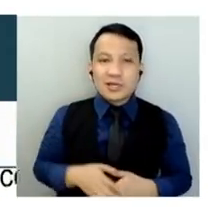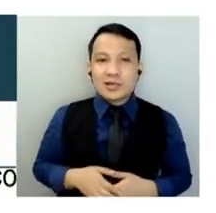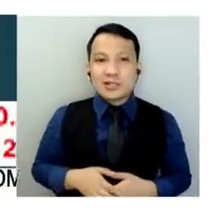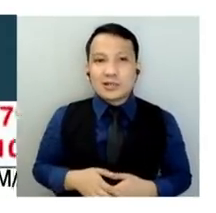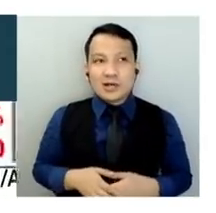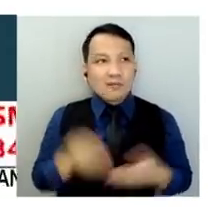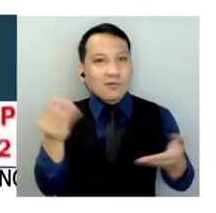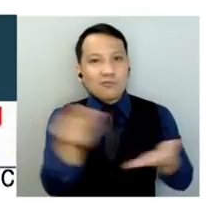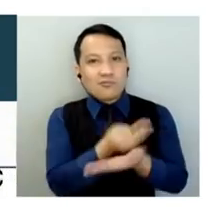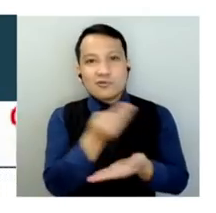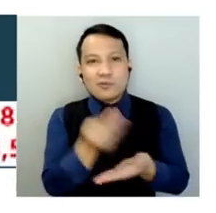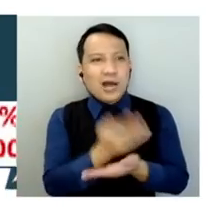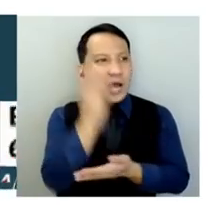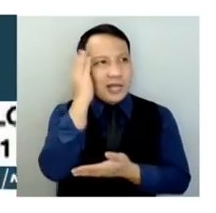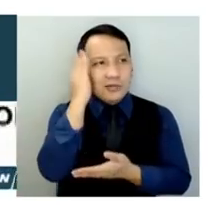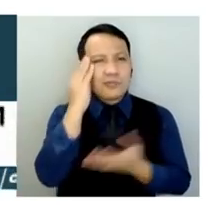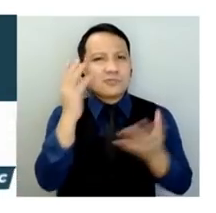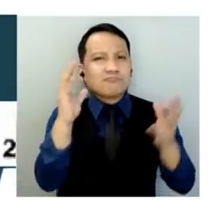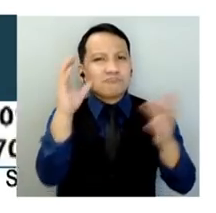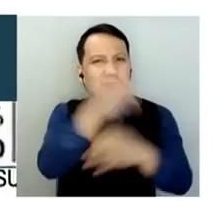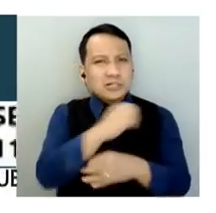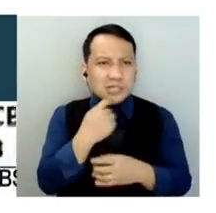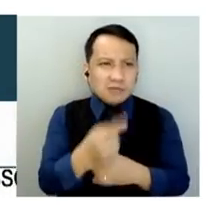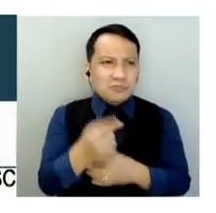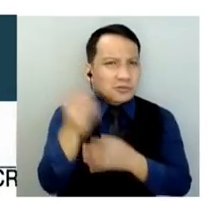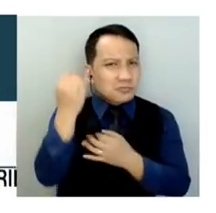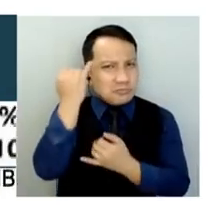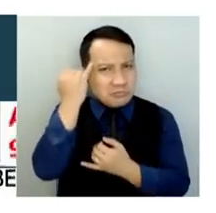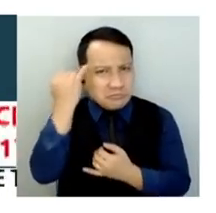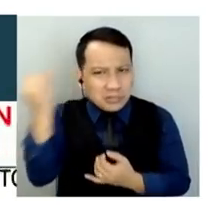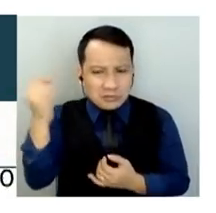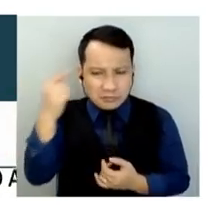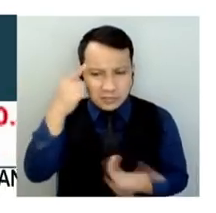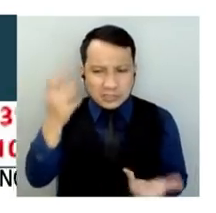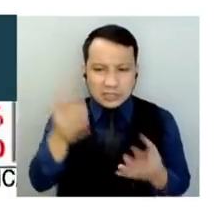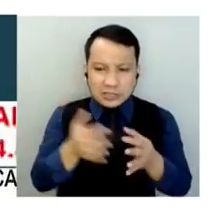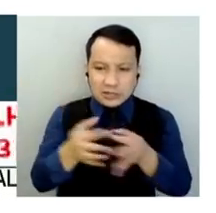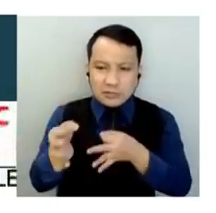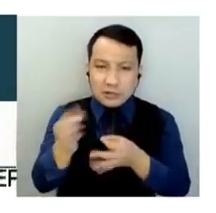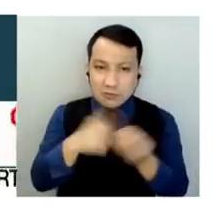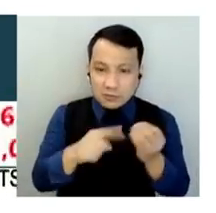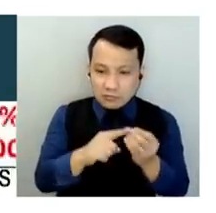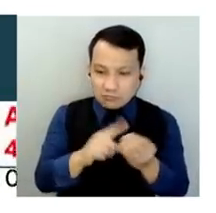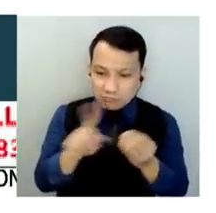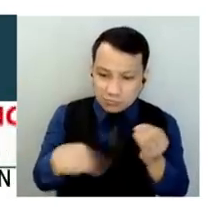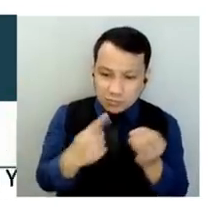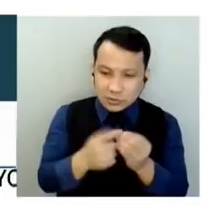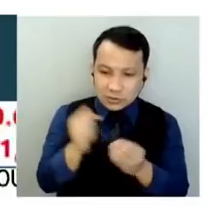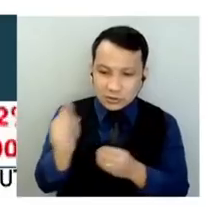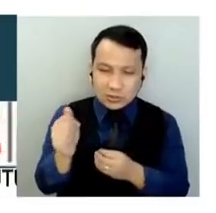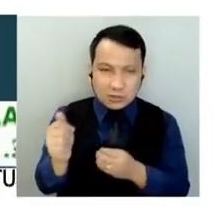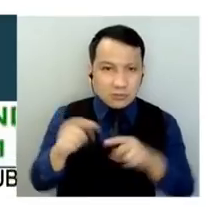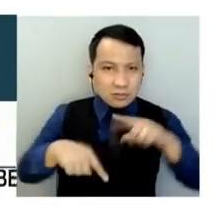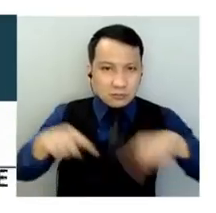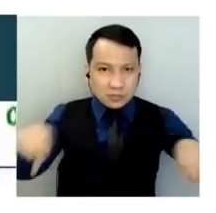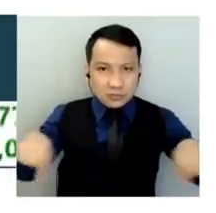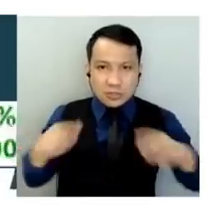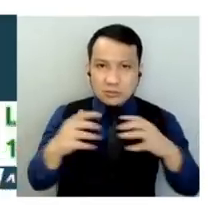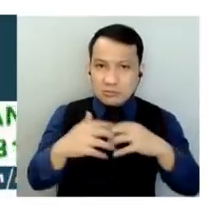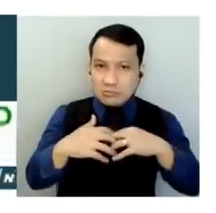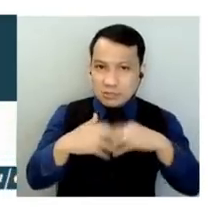Modernization, I'm sure you can totally imagine what it means, not only in terms of common facilities, but